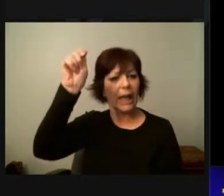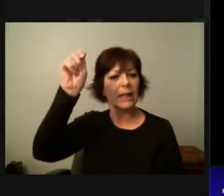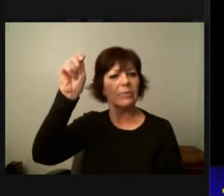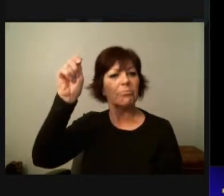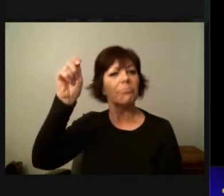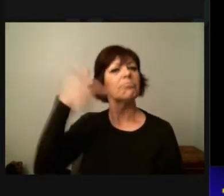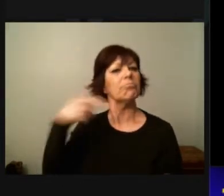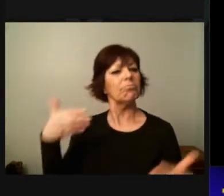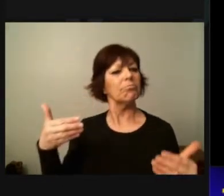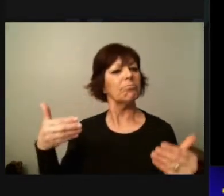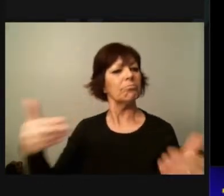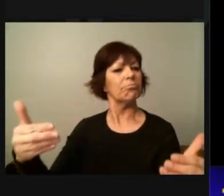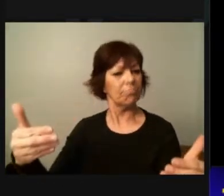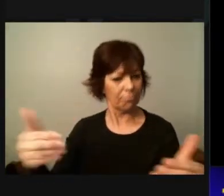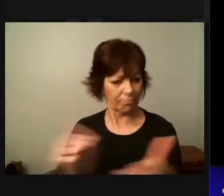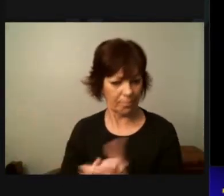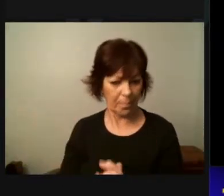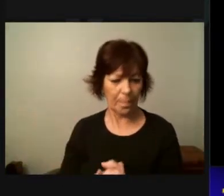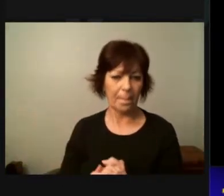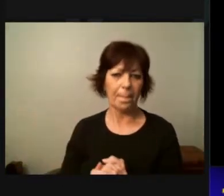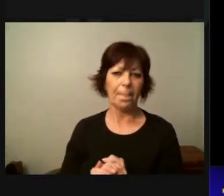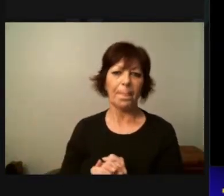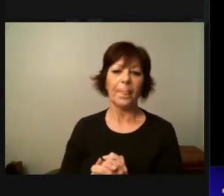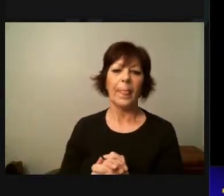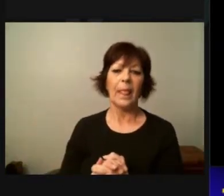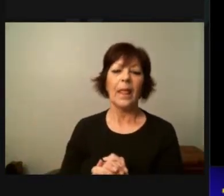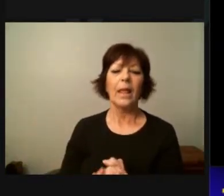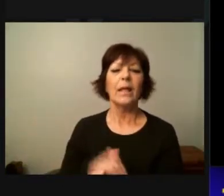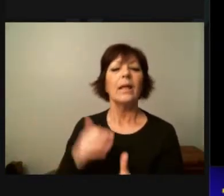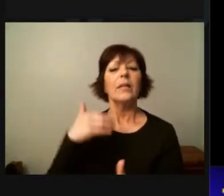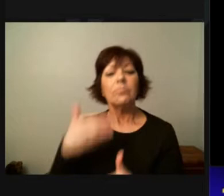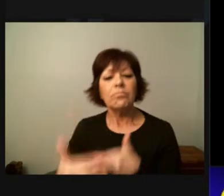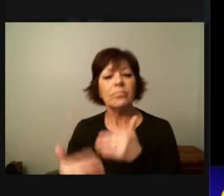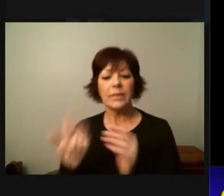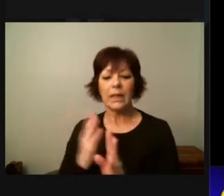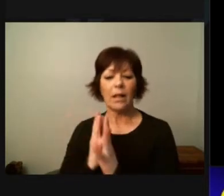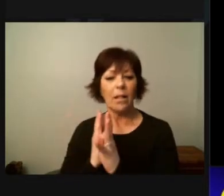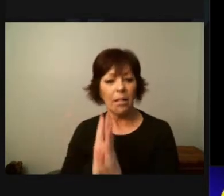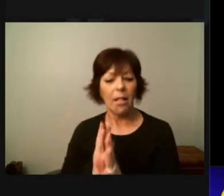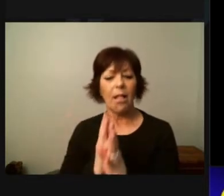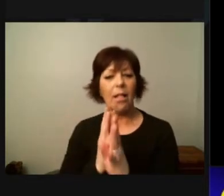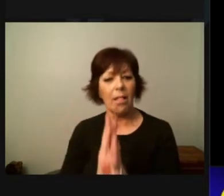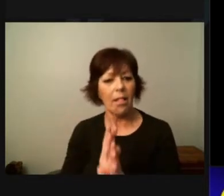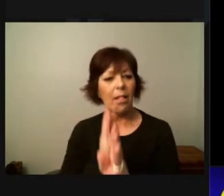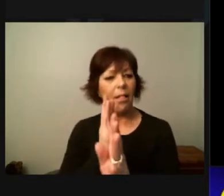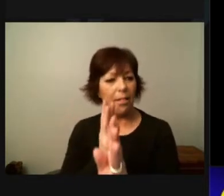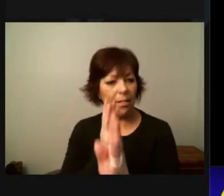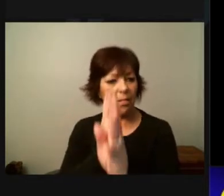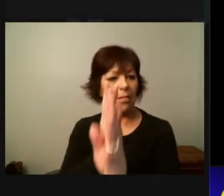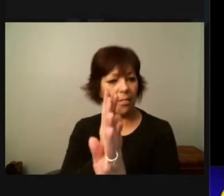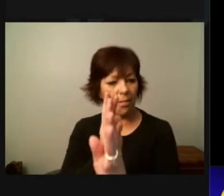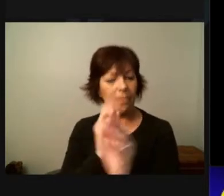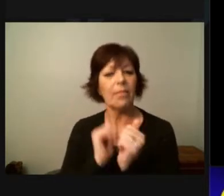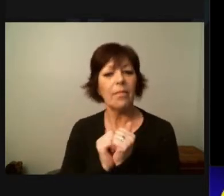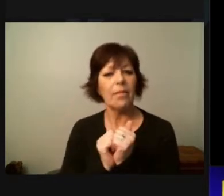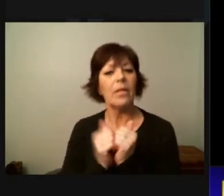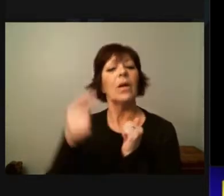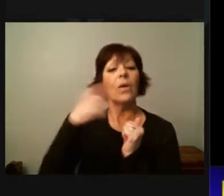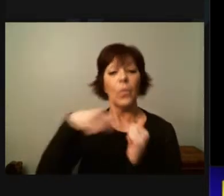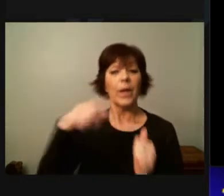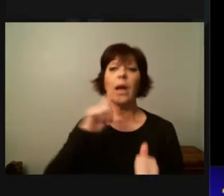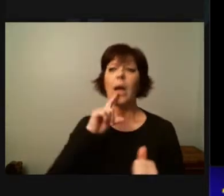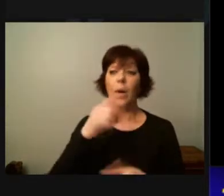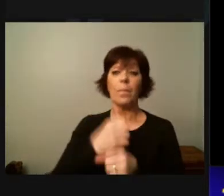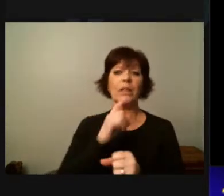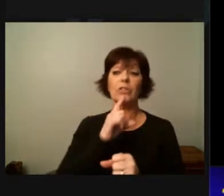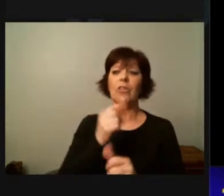move forward in that line. And as you're going through that line, as you're entering, we are ensuring that